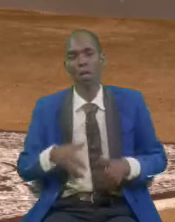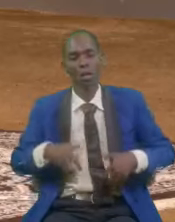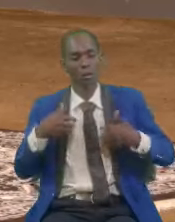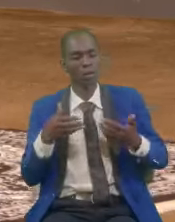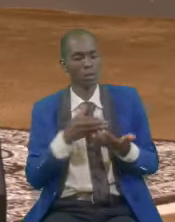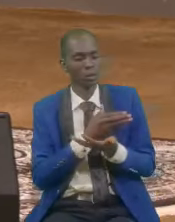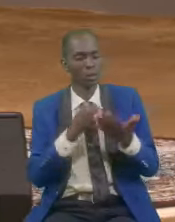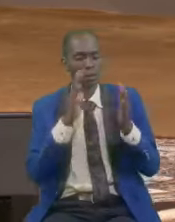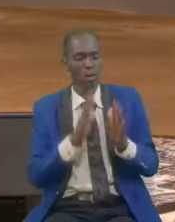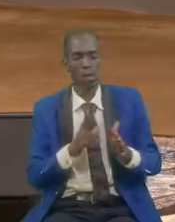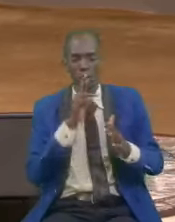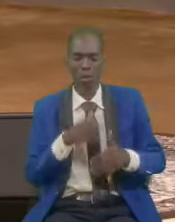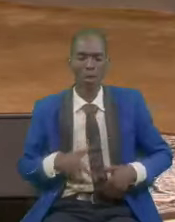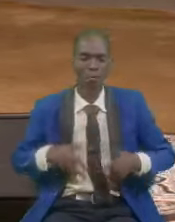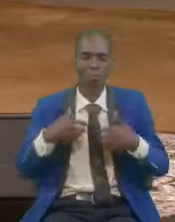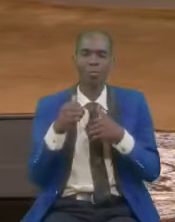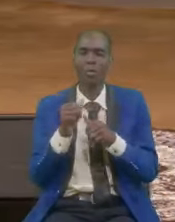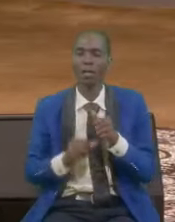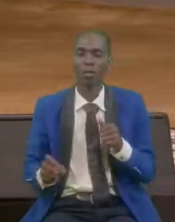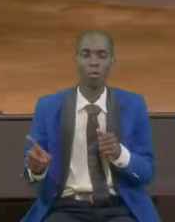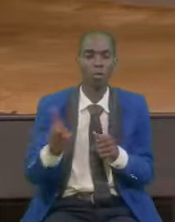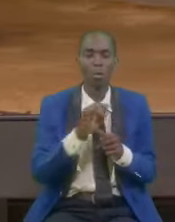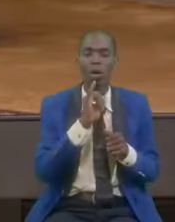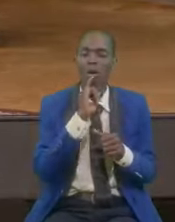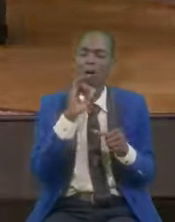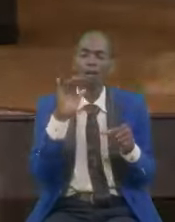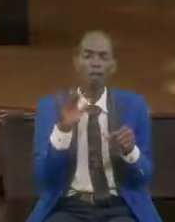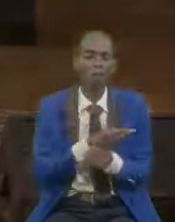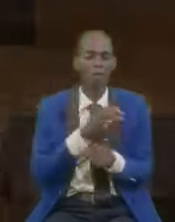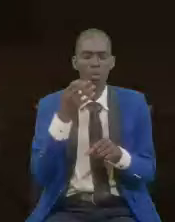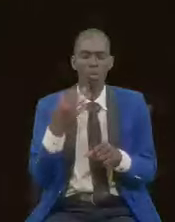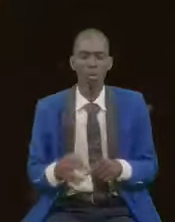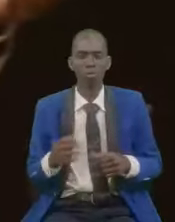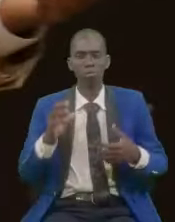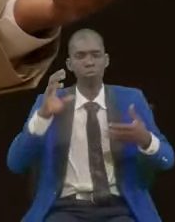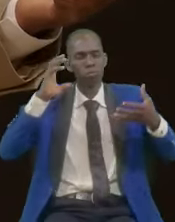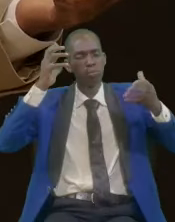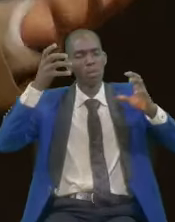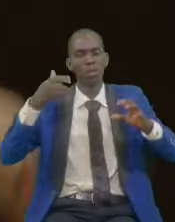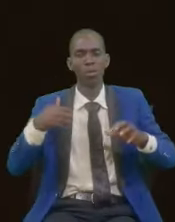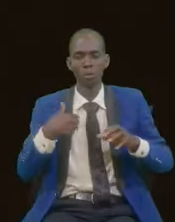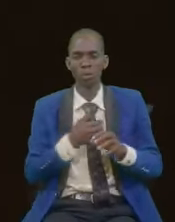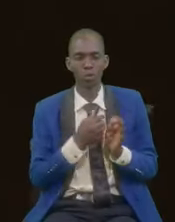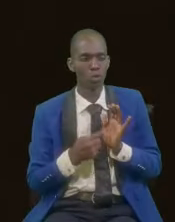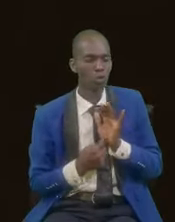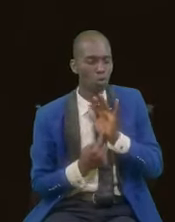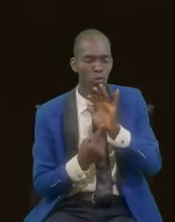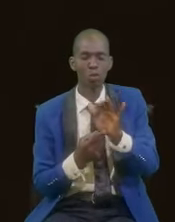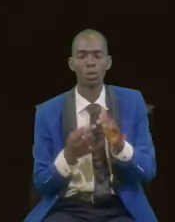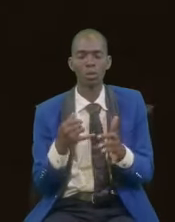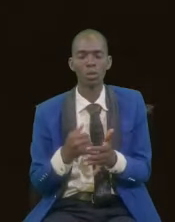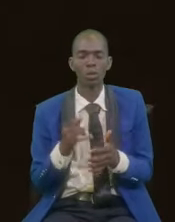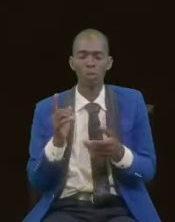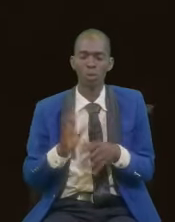are angry, and everybody is full of wrath, and we're dishing out our wrath on the people. Nobody